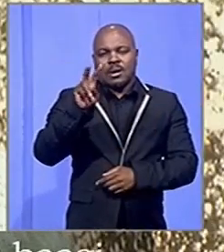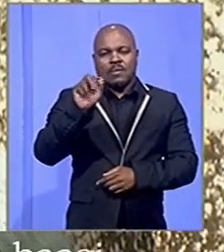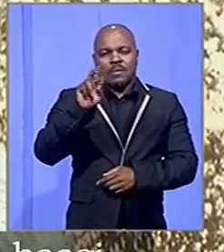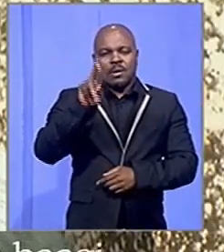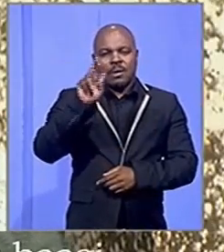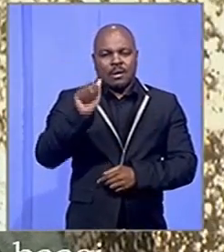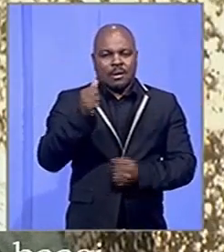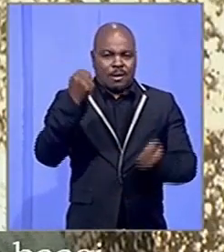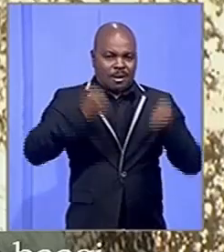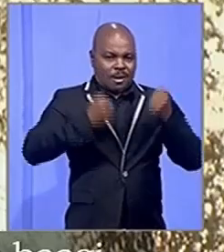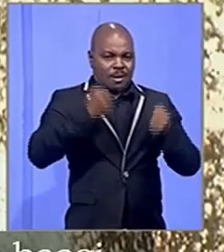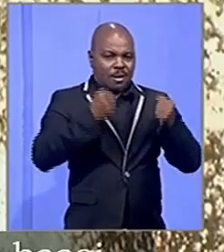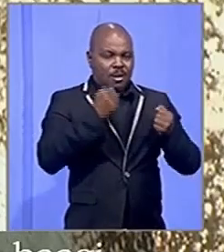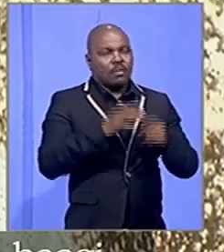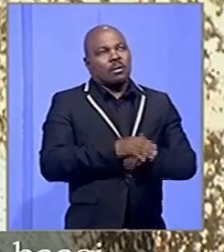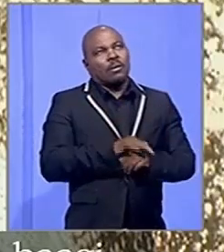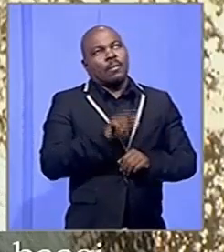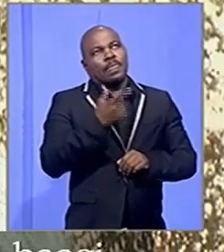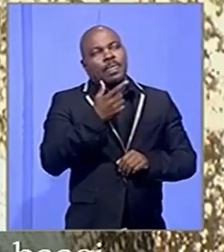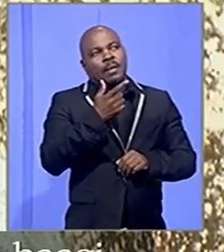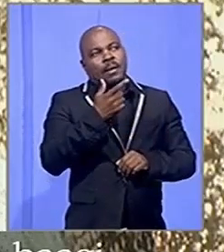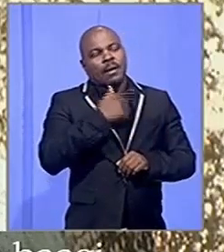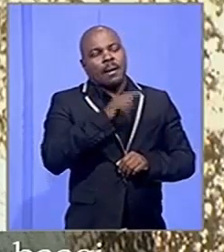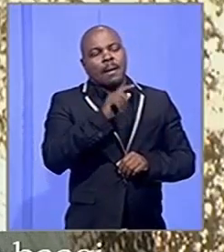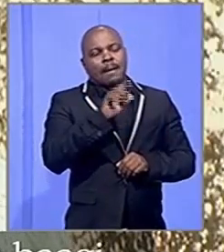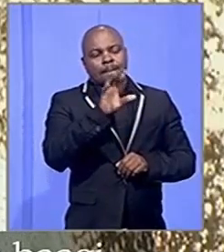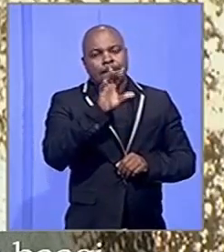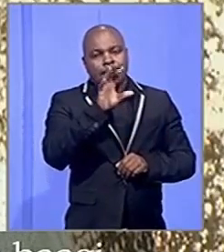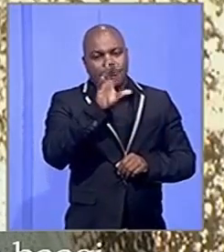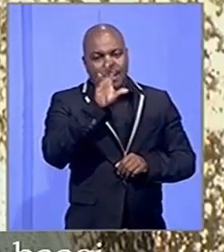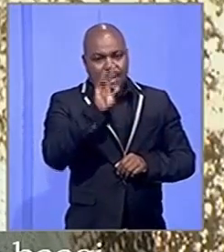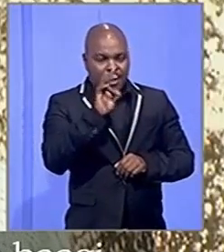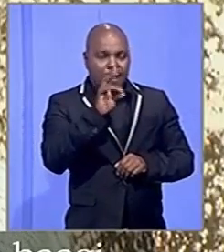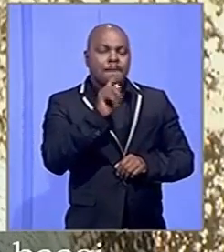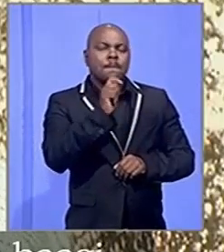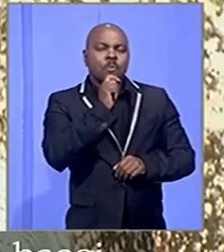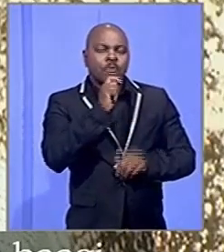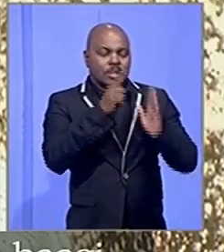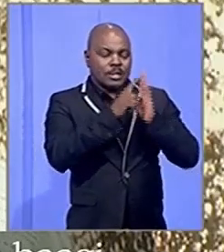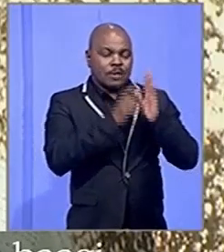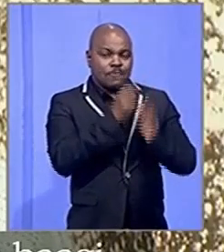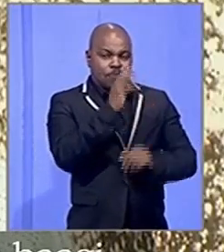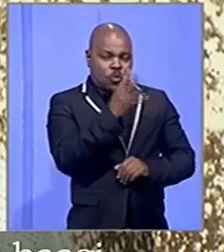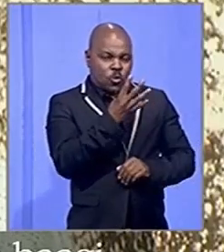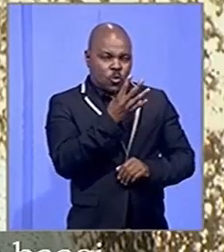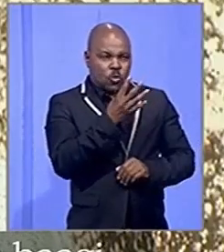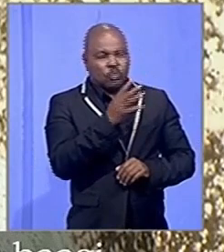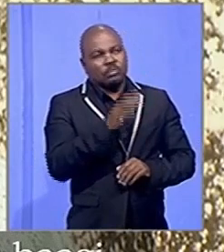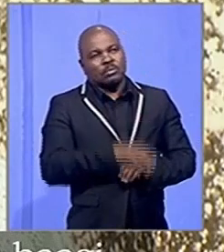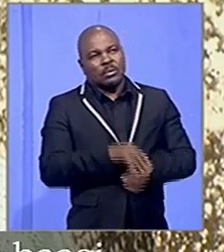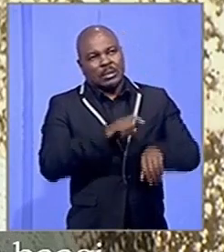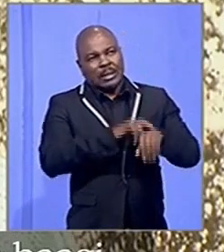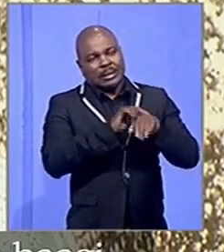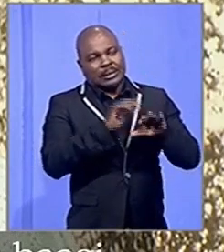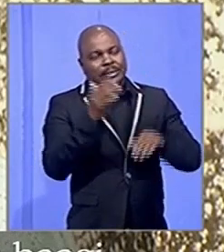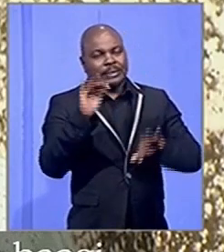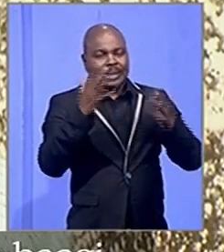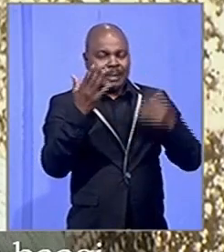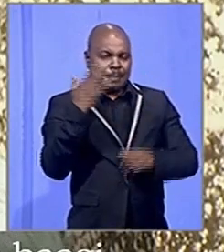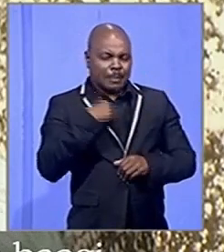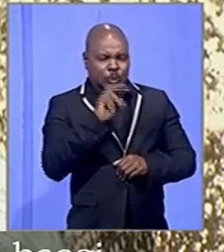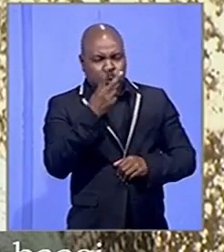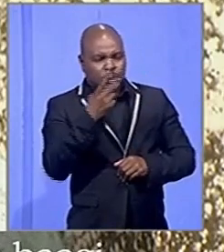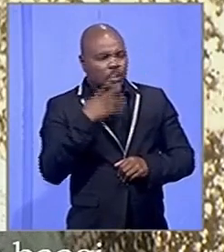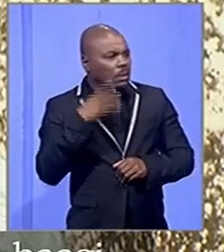e swele bošegong ba ge go tlosa wa laboraro wa di 4 ka bo 2:10 ke kwa mošito